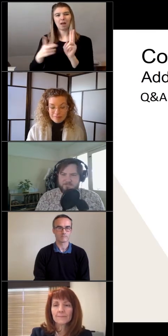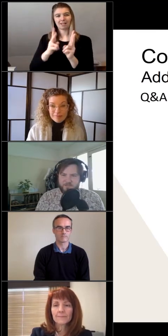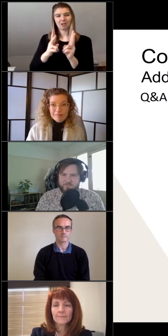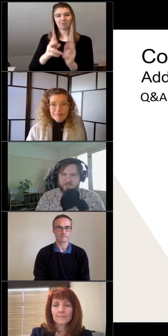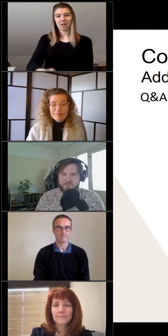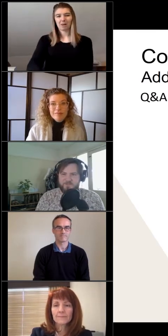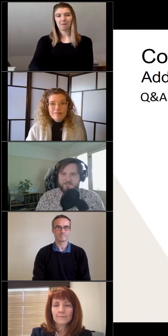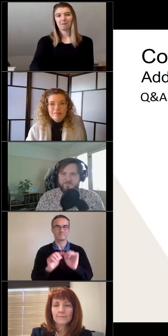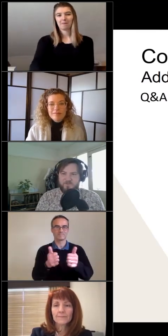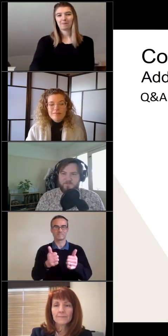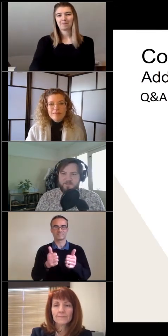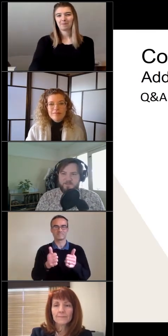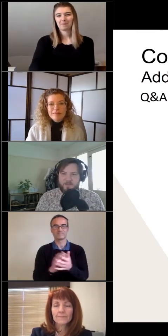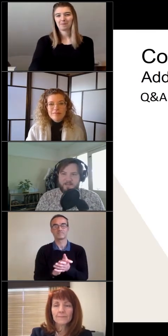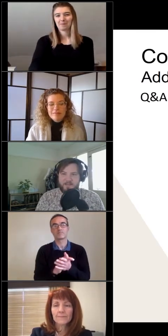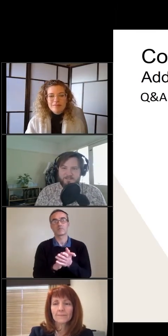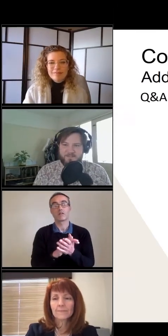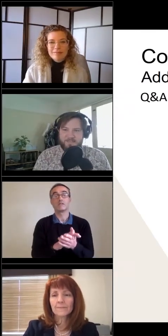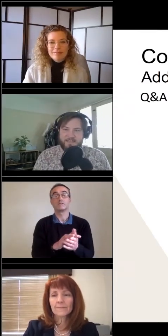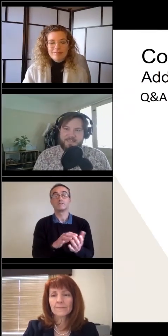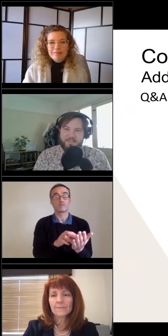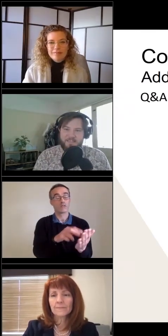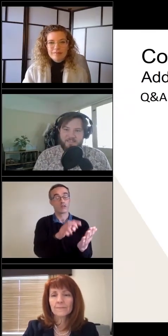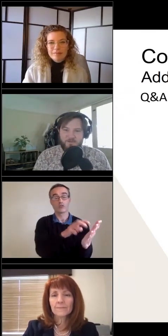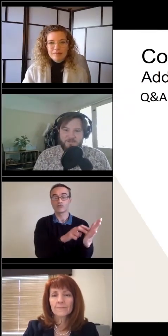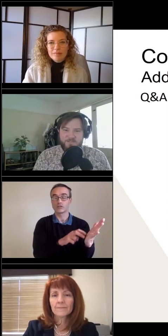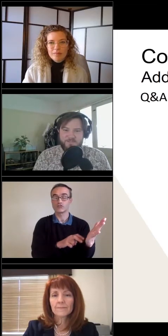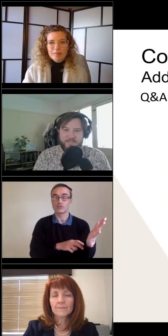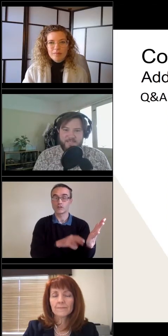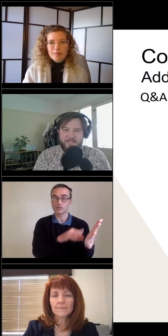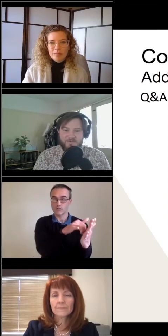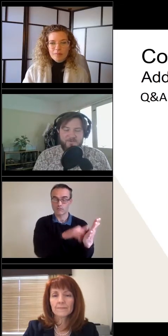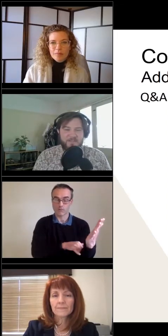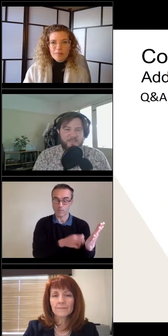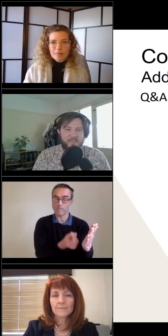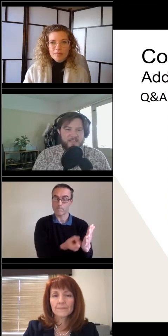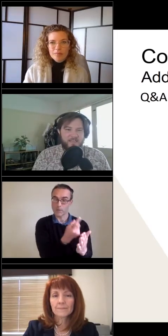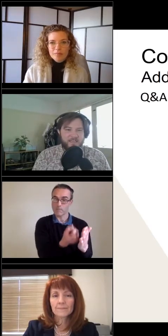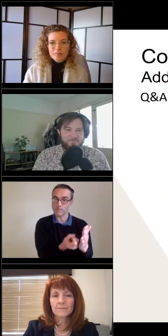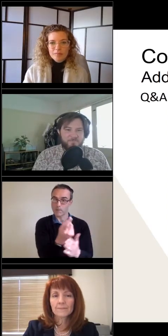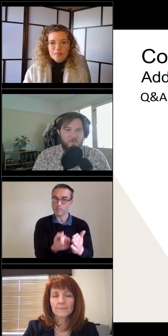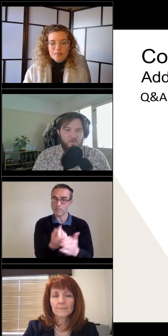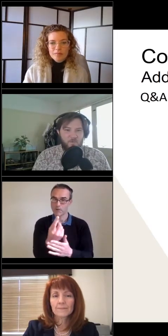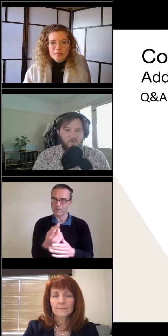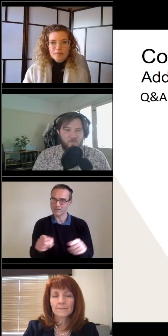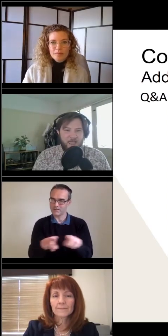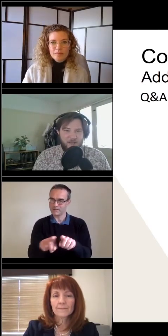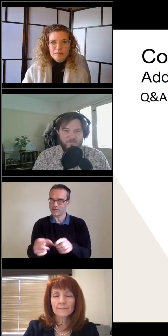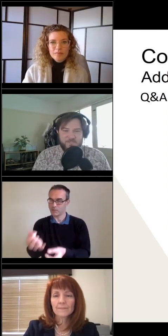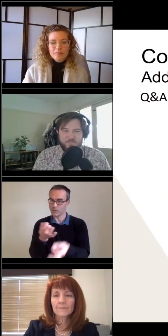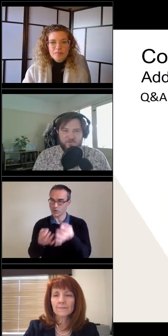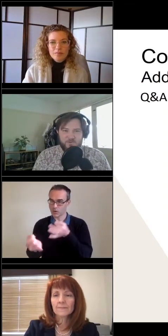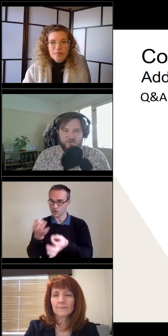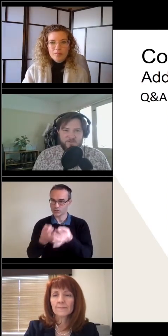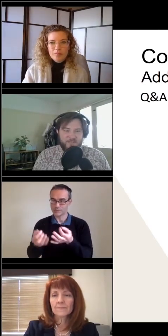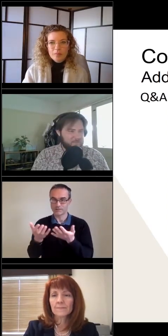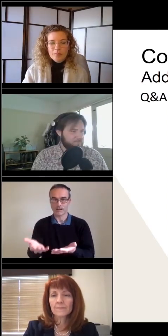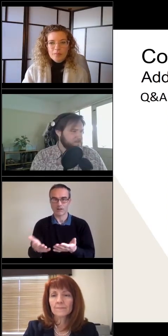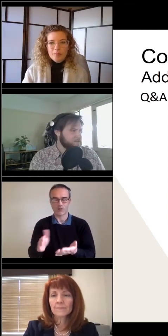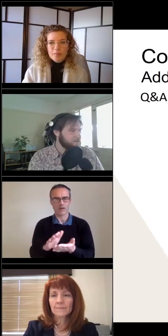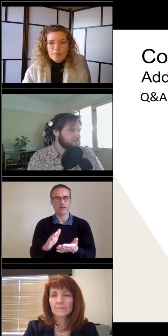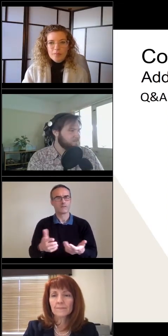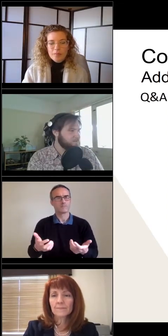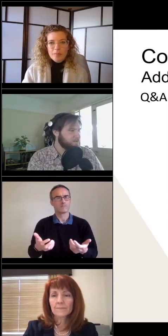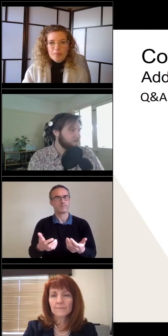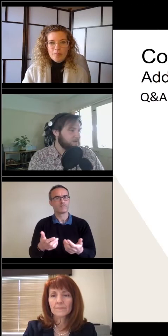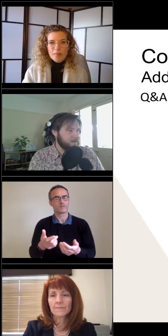couple of times on the registration form as well as in the questions now. How do we ensure, so Catherine asked